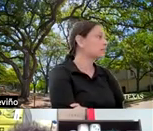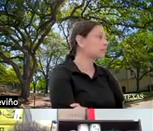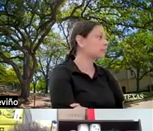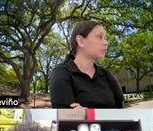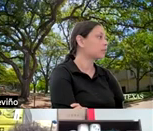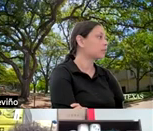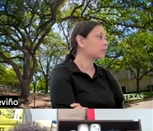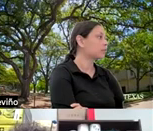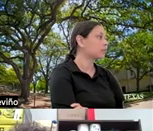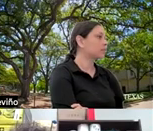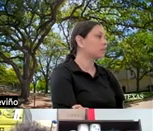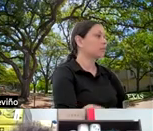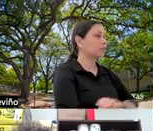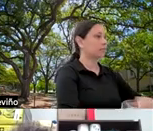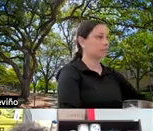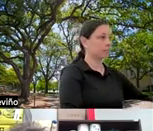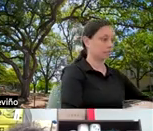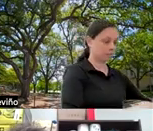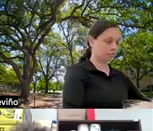need to be heard from.